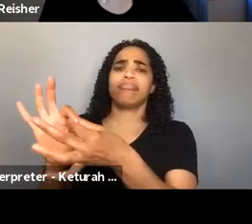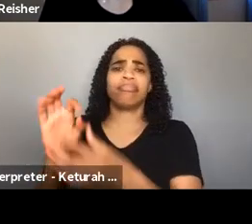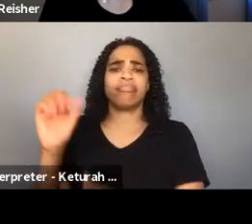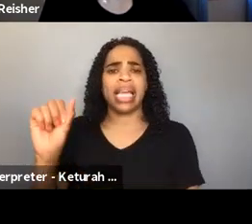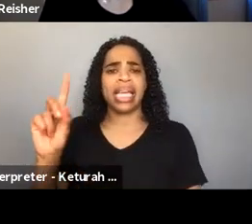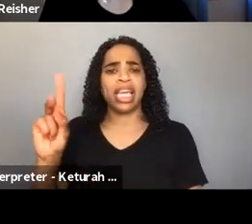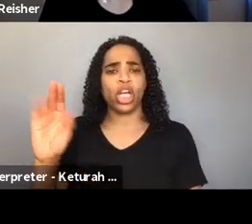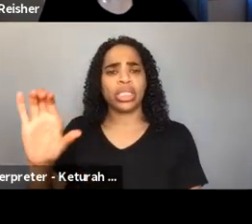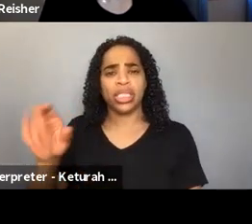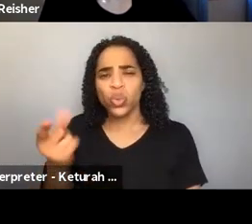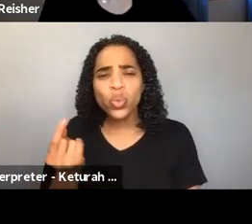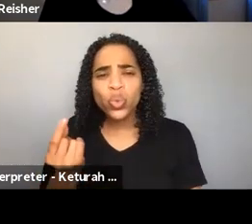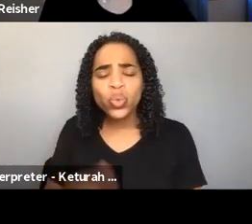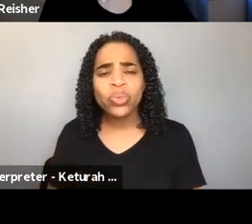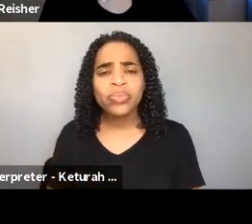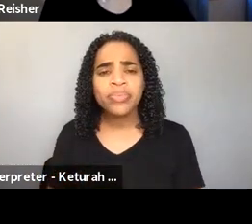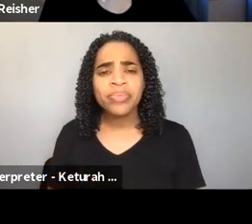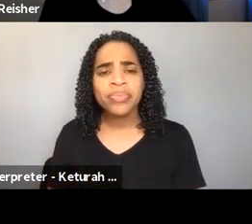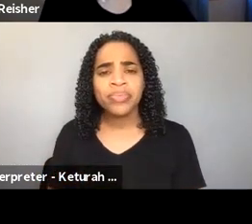ADRC?